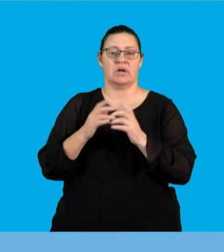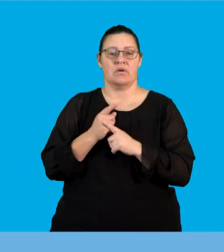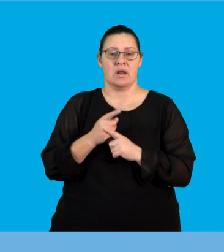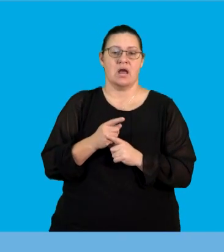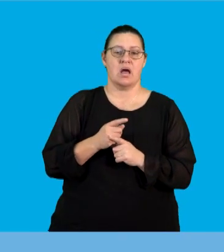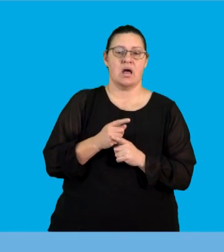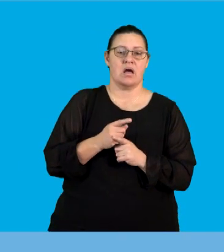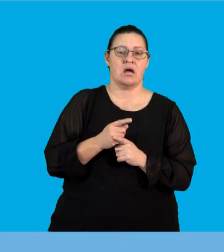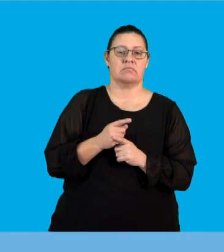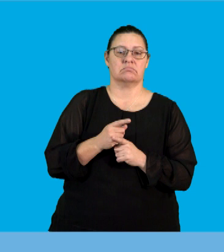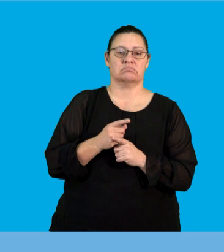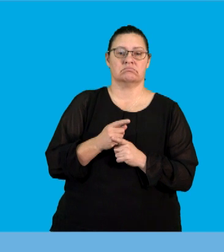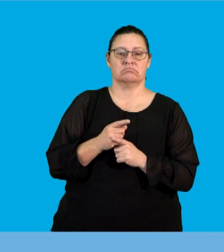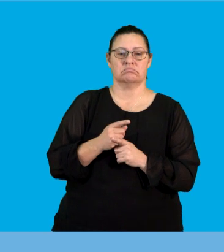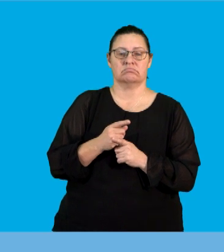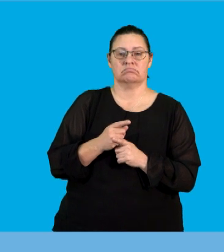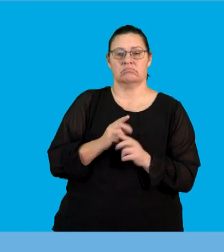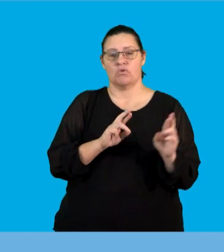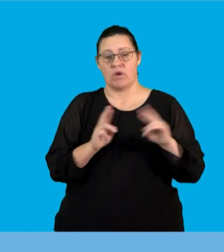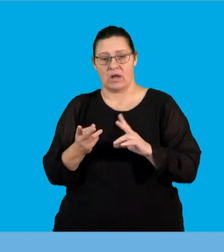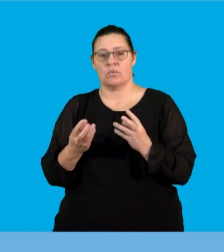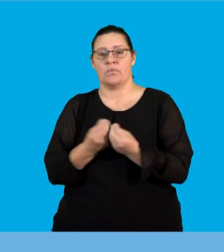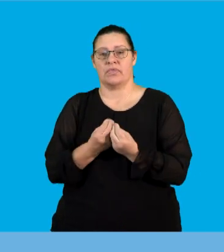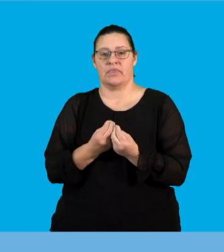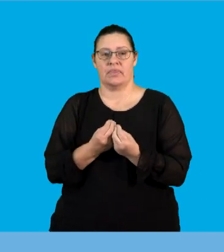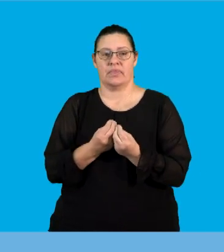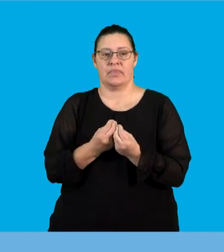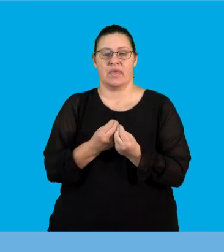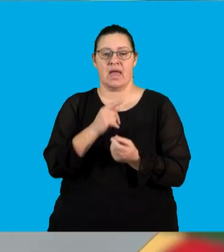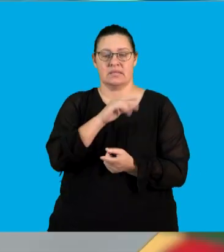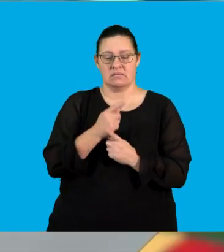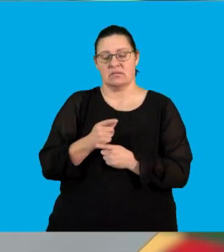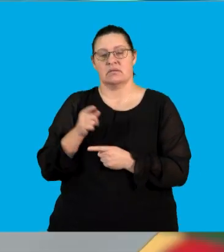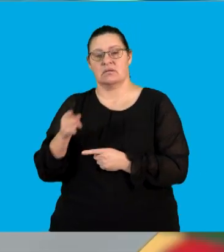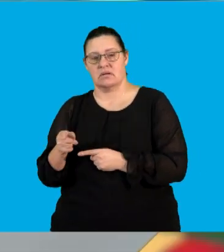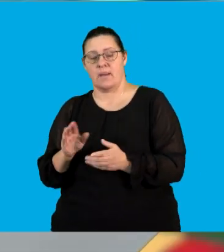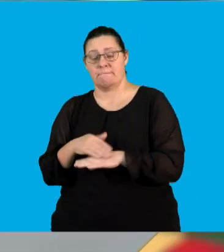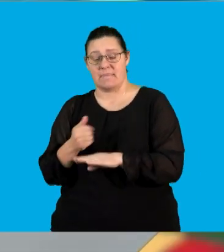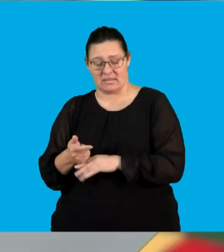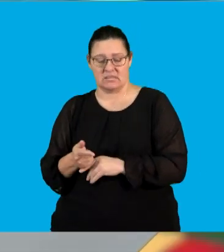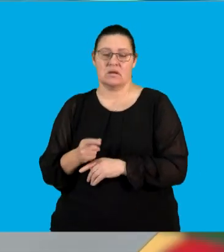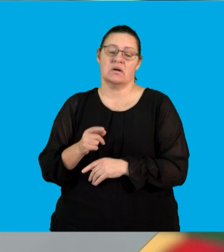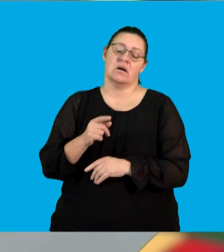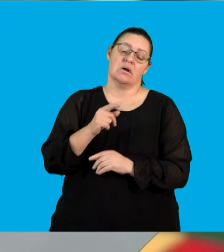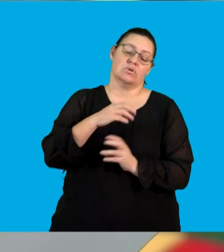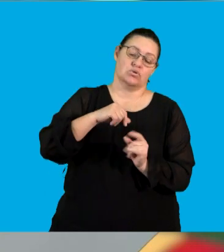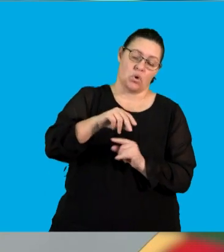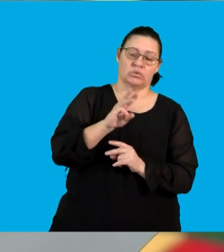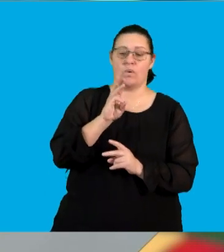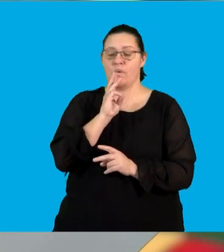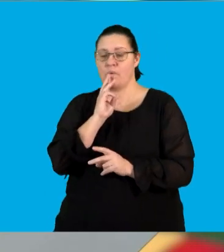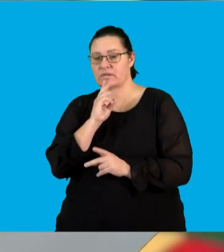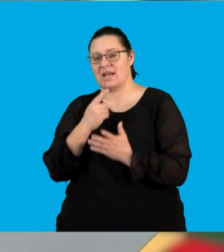acid and a base. So whenever an acid reacts with a base, the products will be salt, water, and probably something